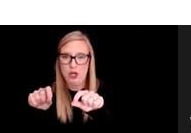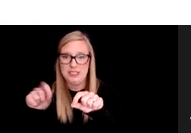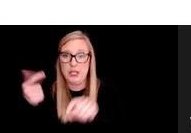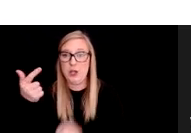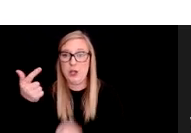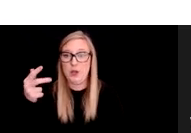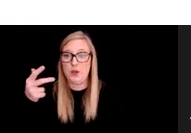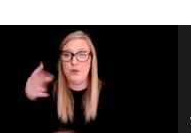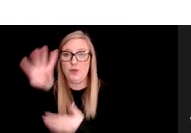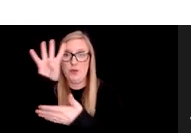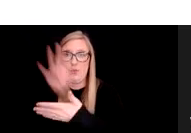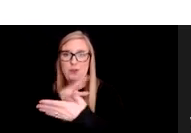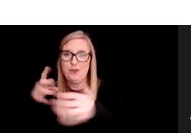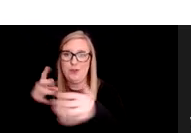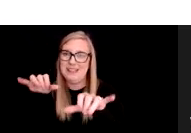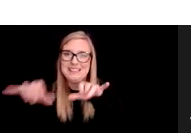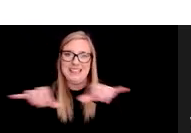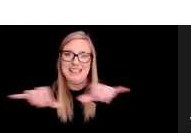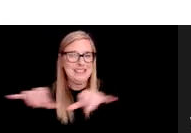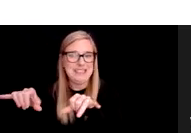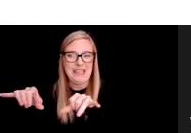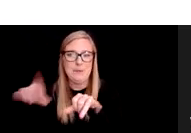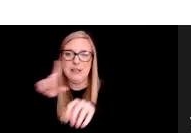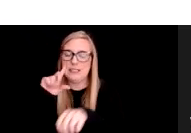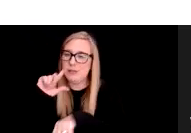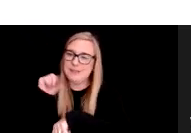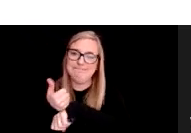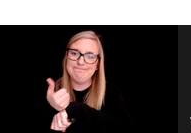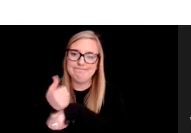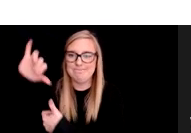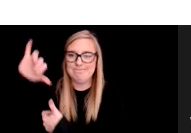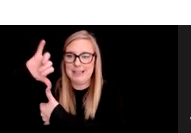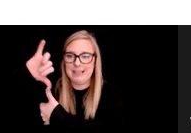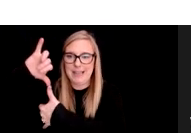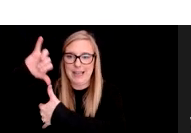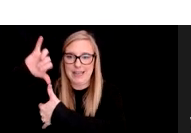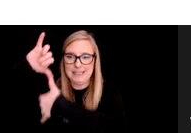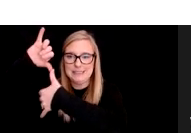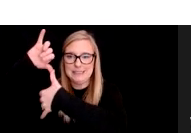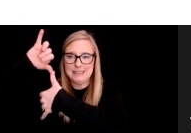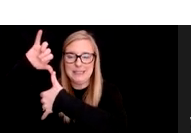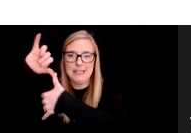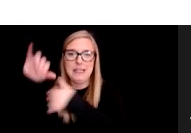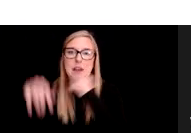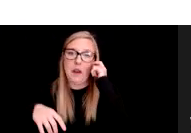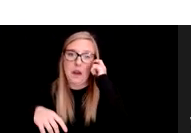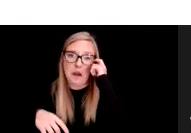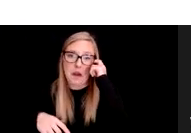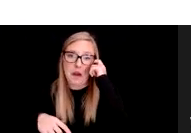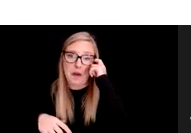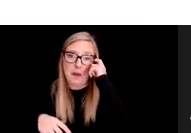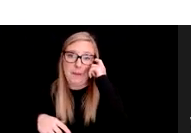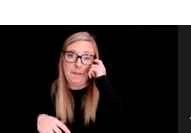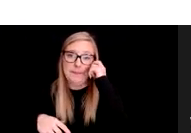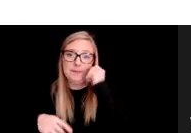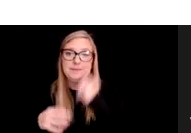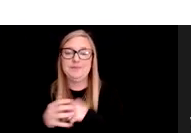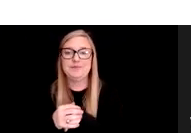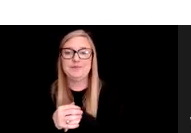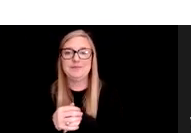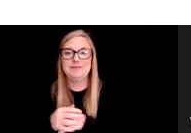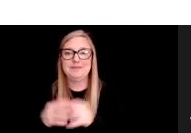same because there was that fixed height that was applied from the design documentation into the development environment. And we